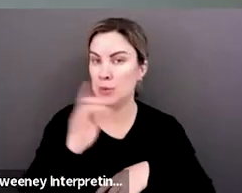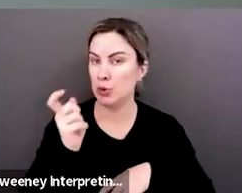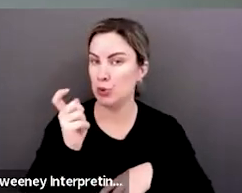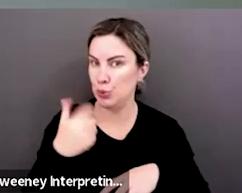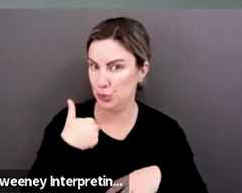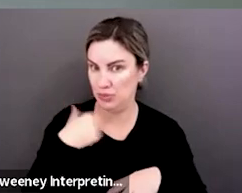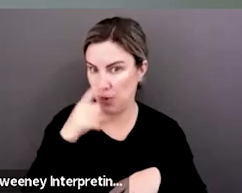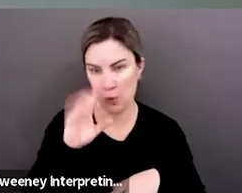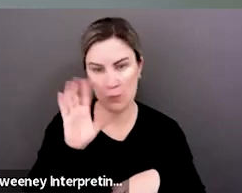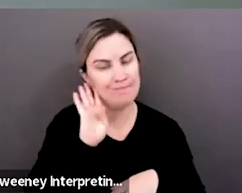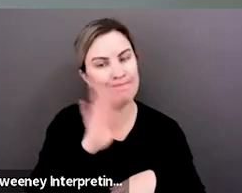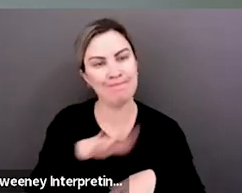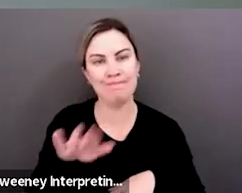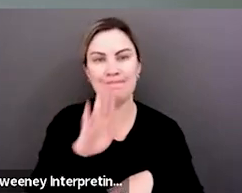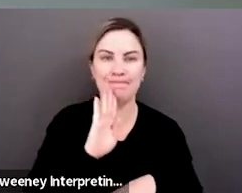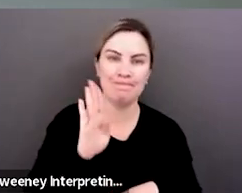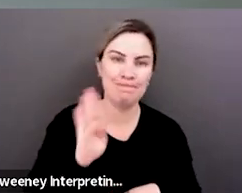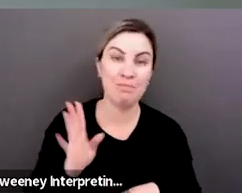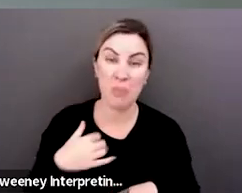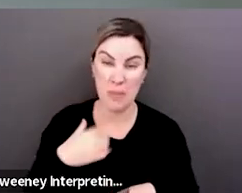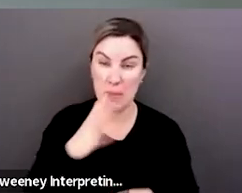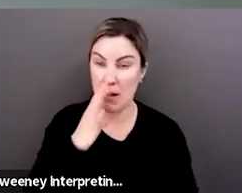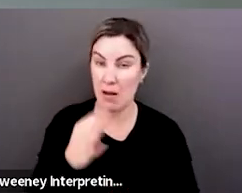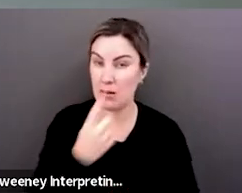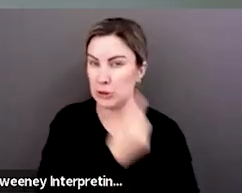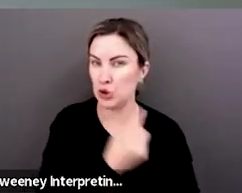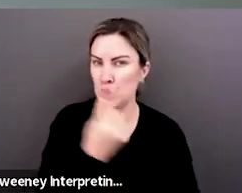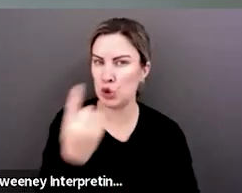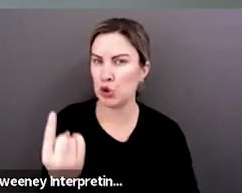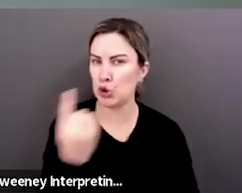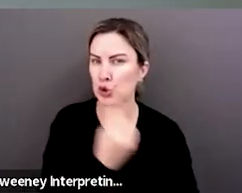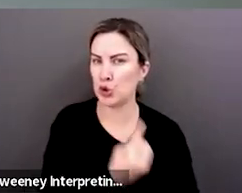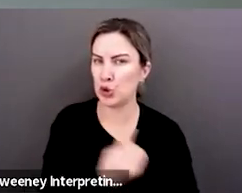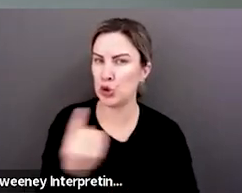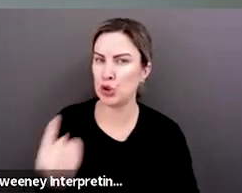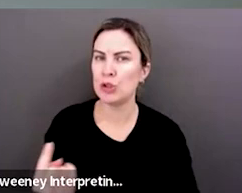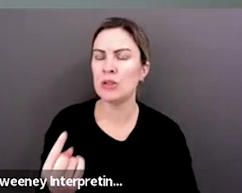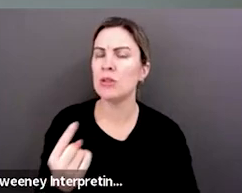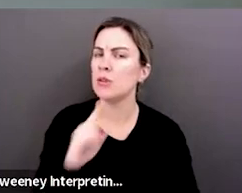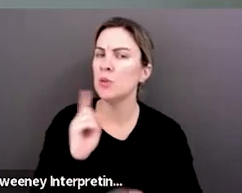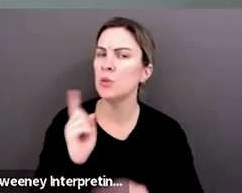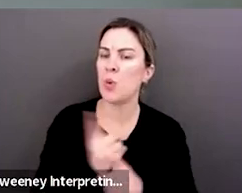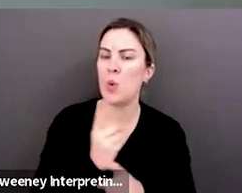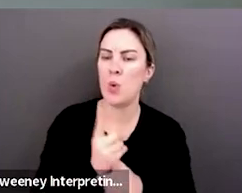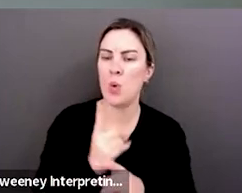might invite you one by one to share a little bit with our audience today around